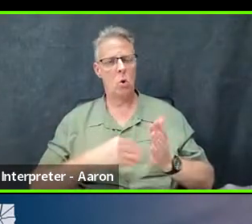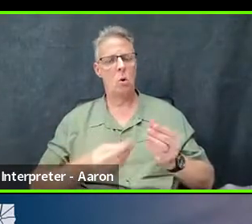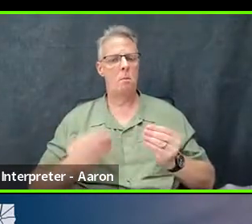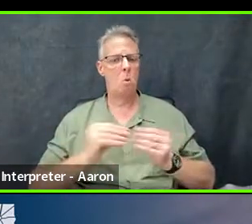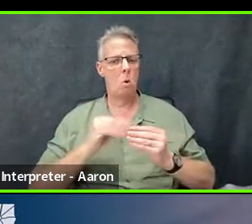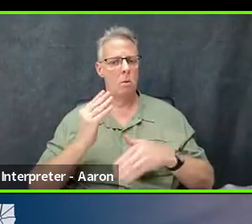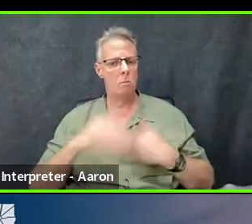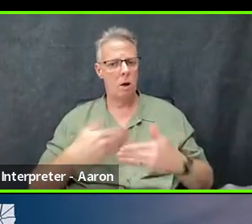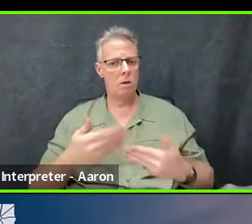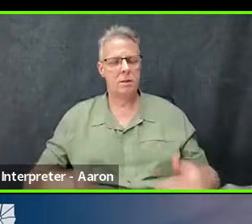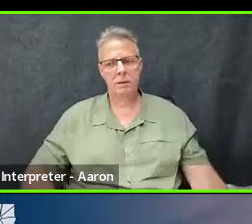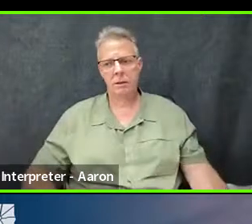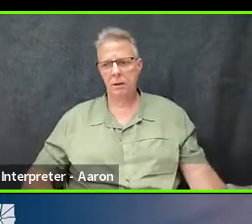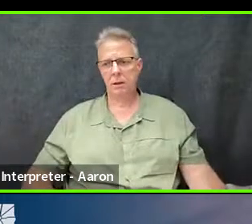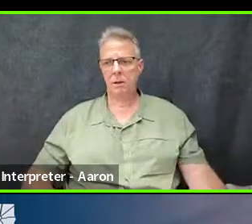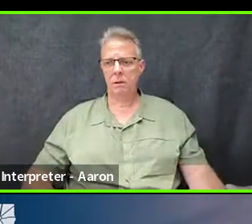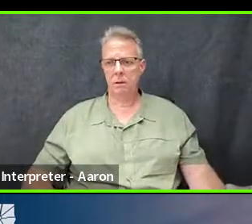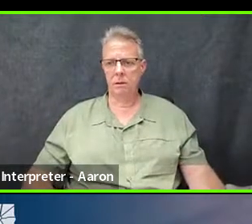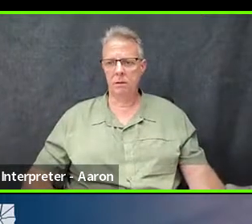process.